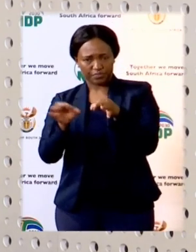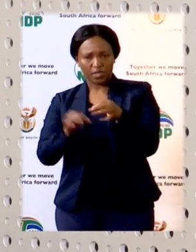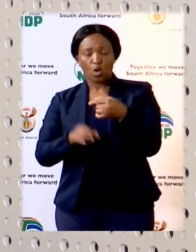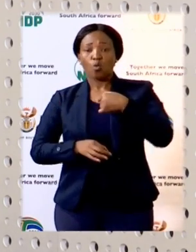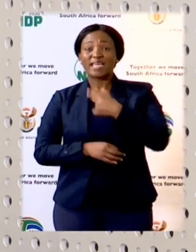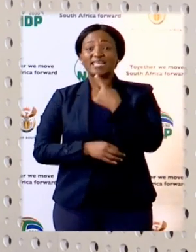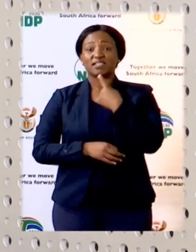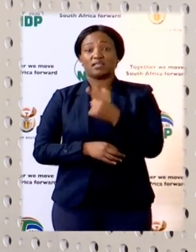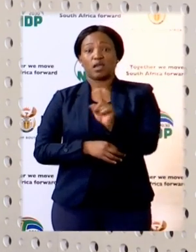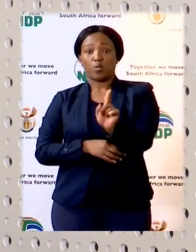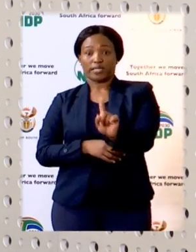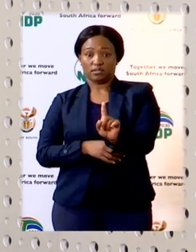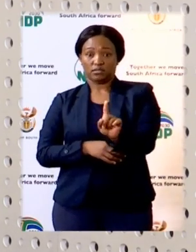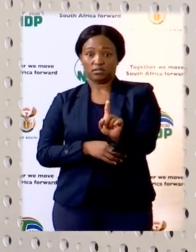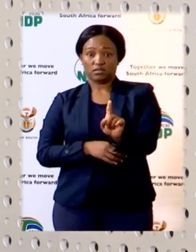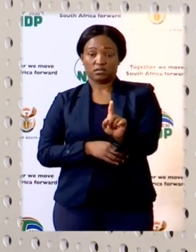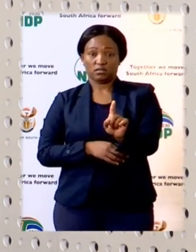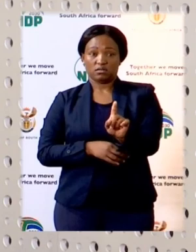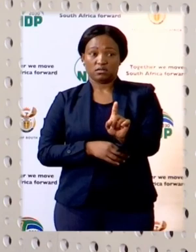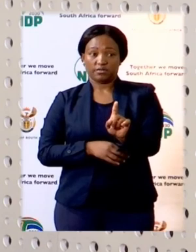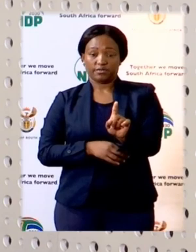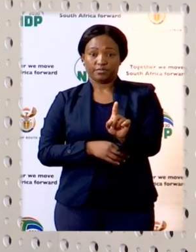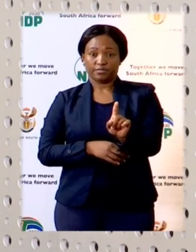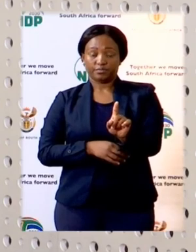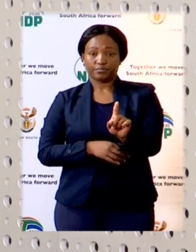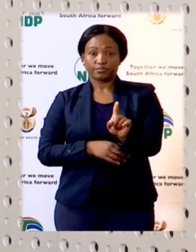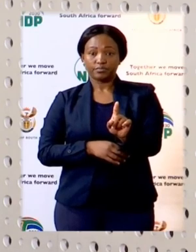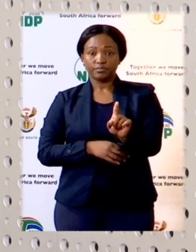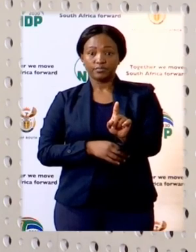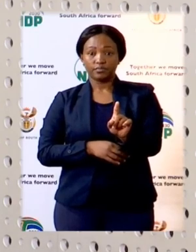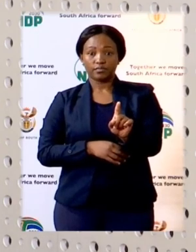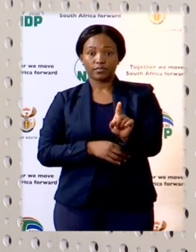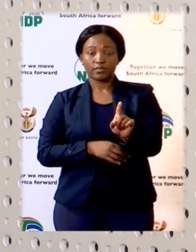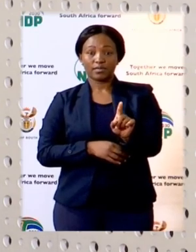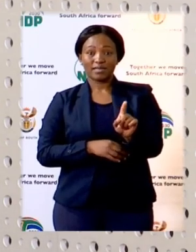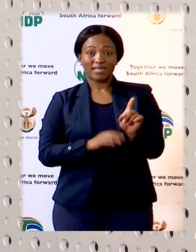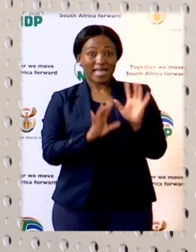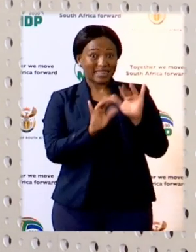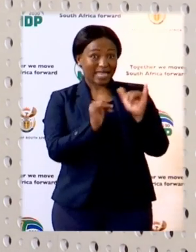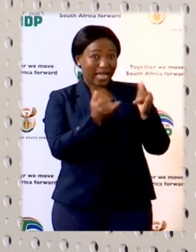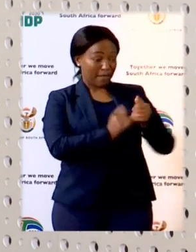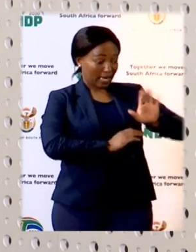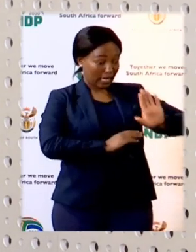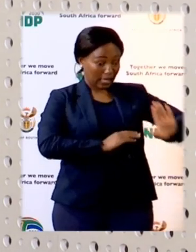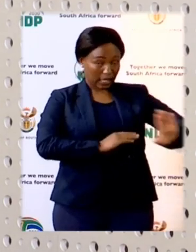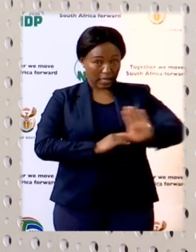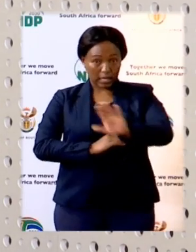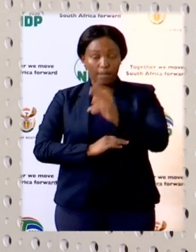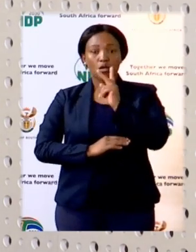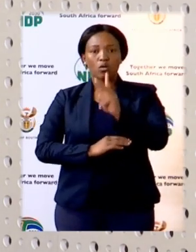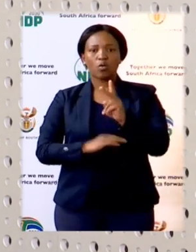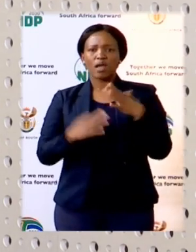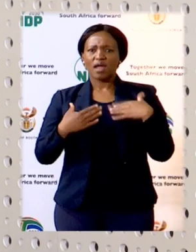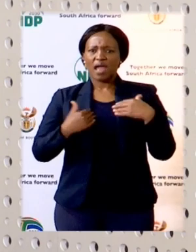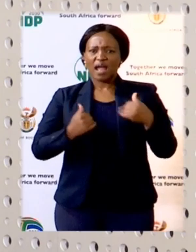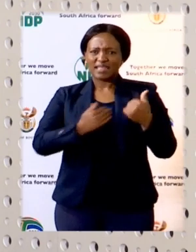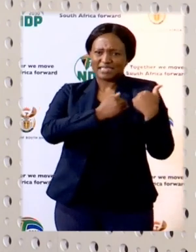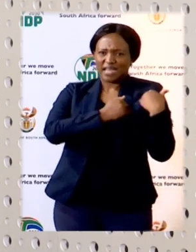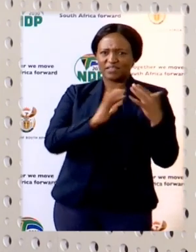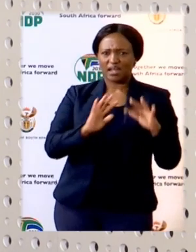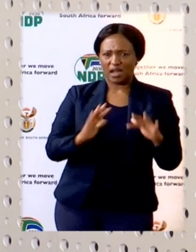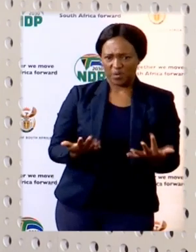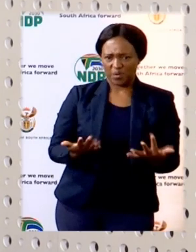we are saying they must look also into the issues of occupational health and safety. And